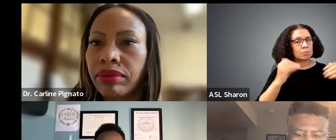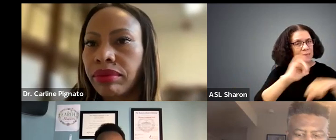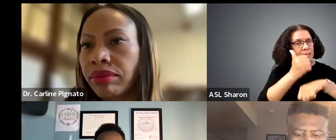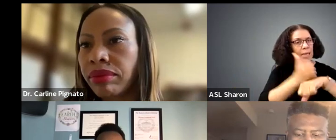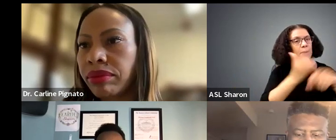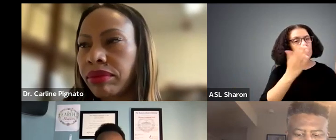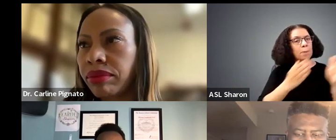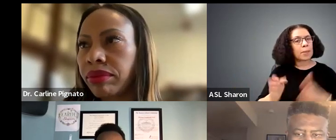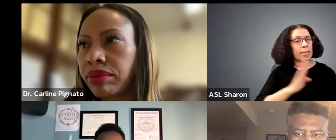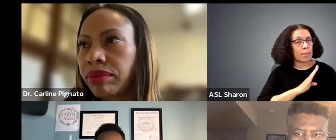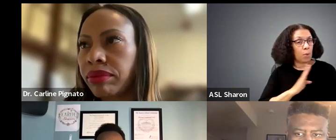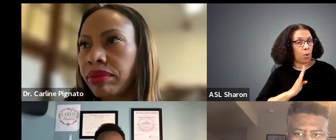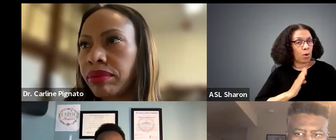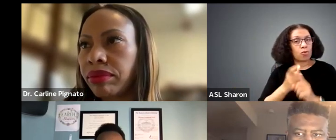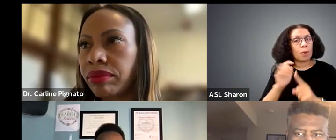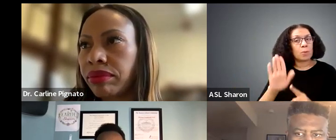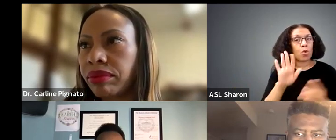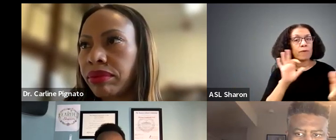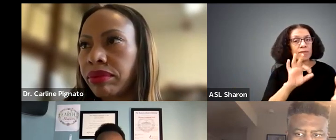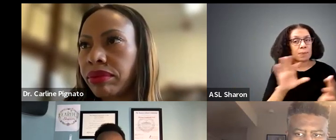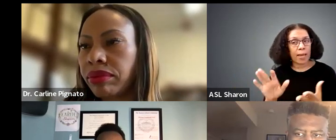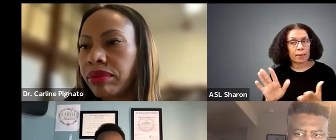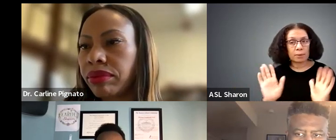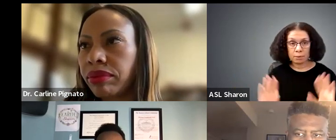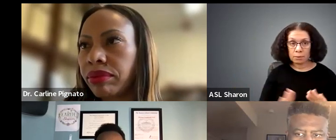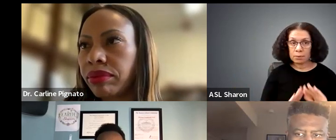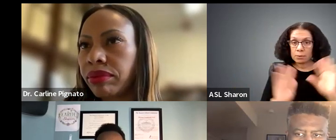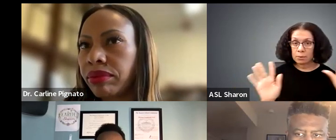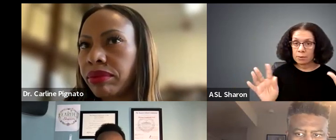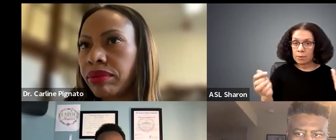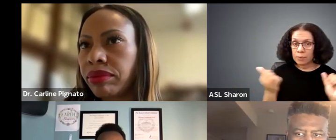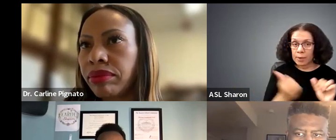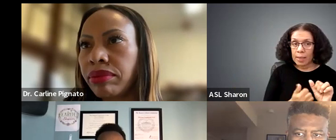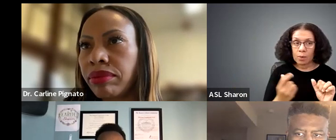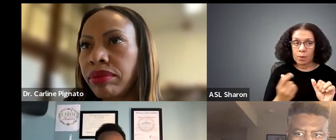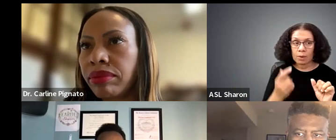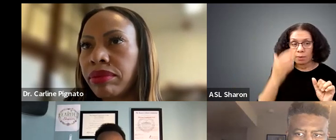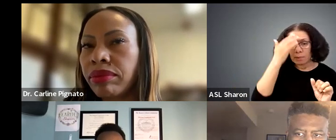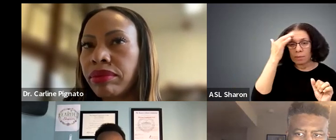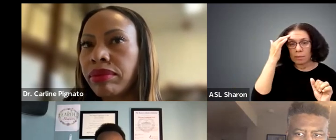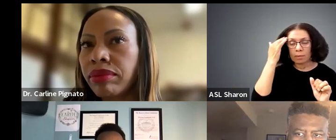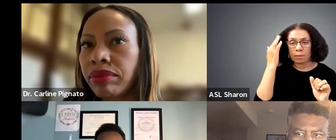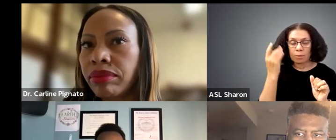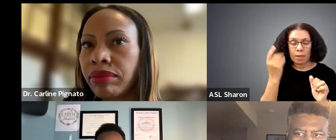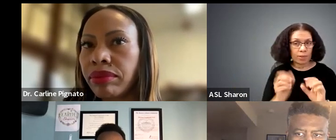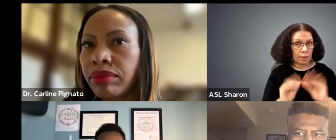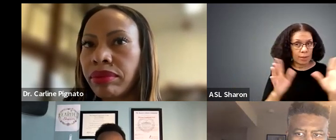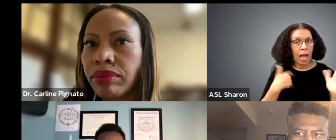Any questions so far on the engagement front about the information that I have read into the